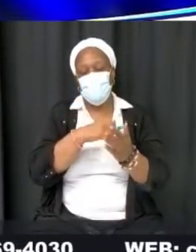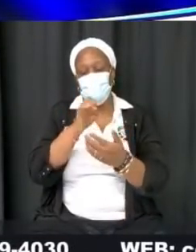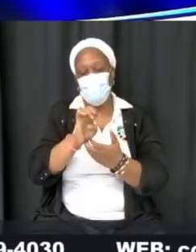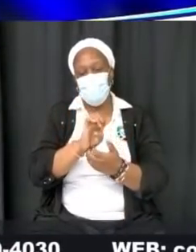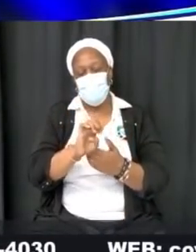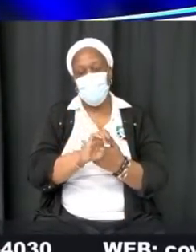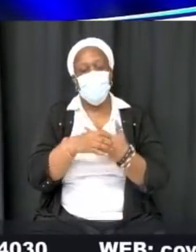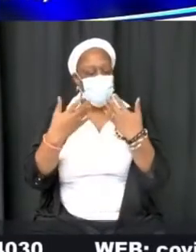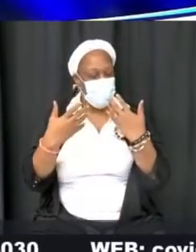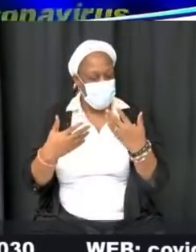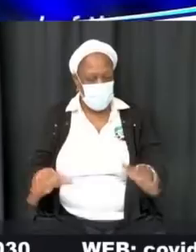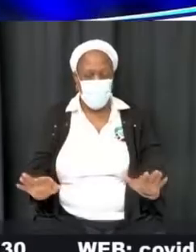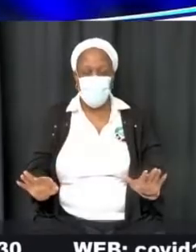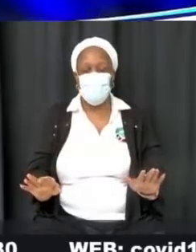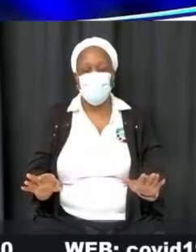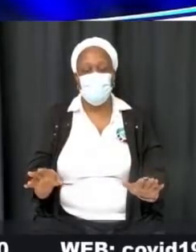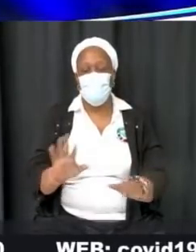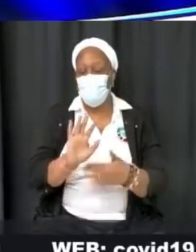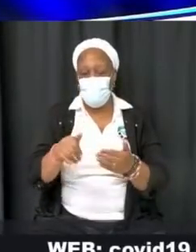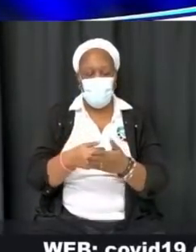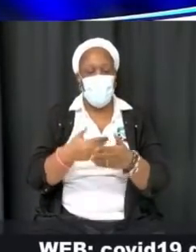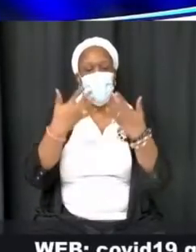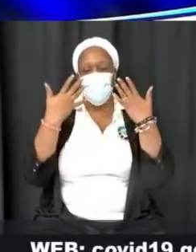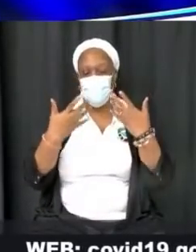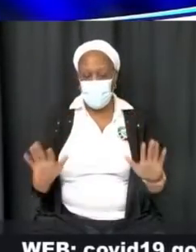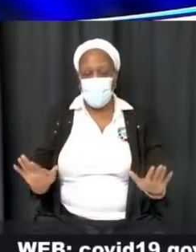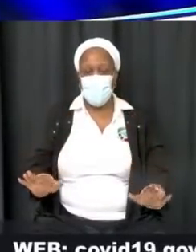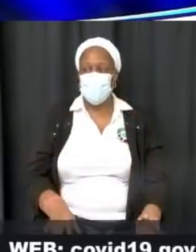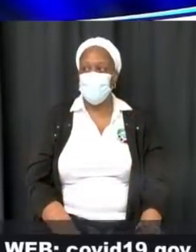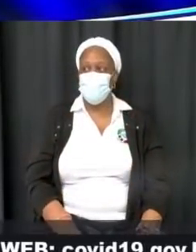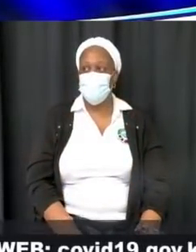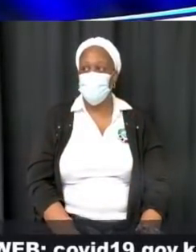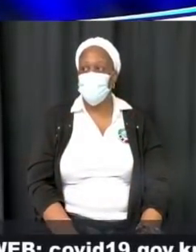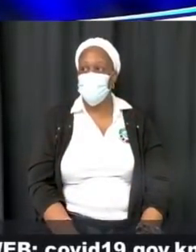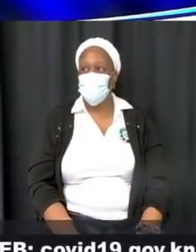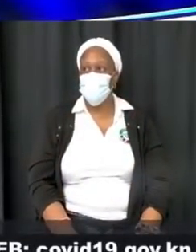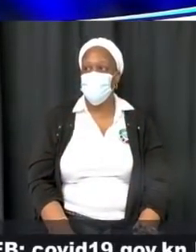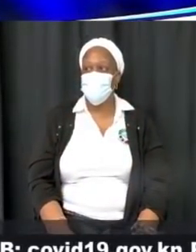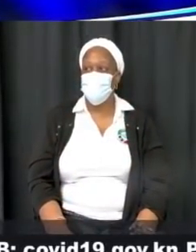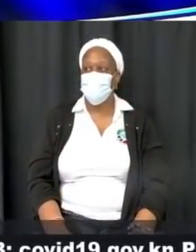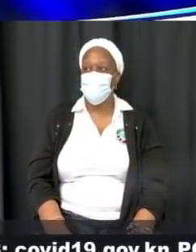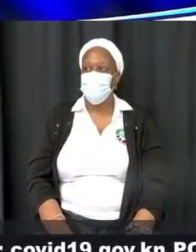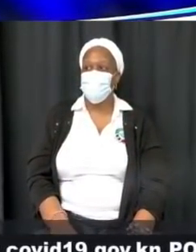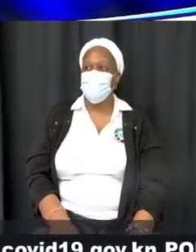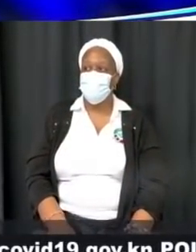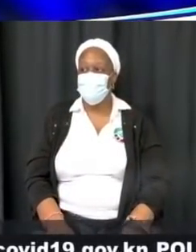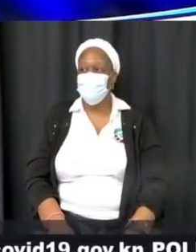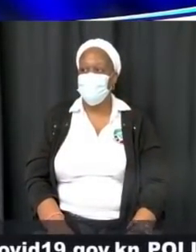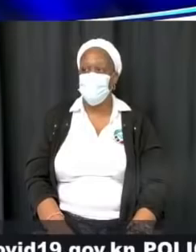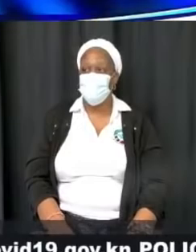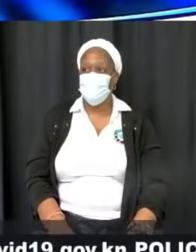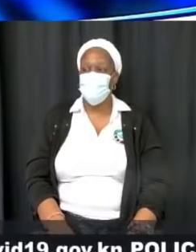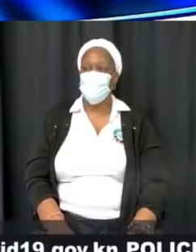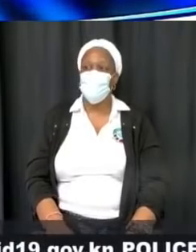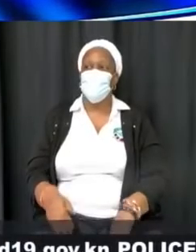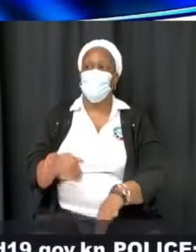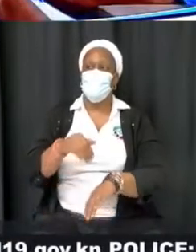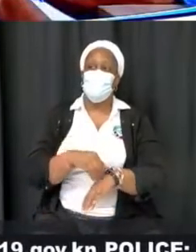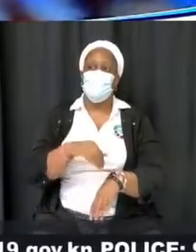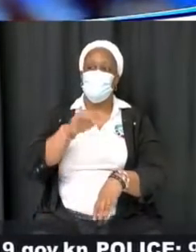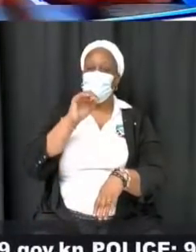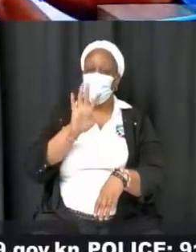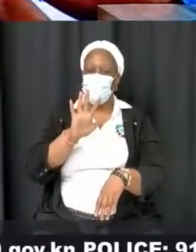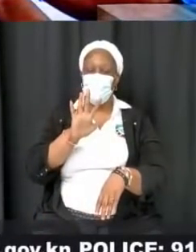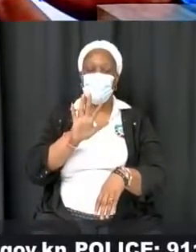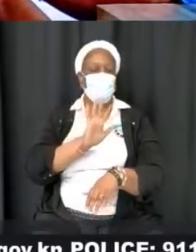June. Now, just using basic reasoning, it will follow that at 5 o'clock,